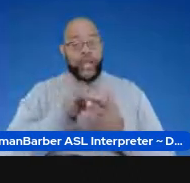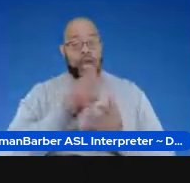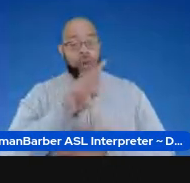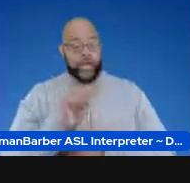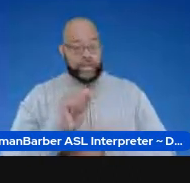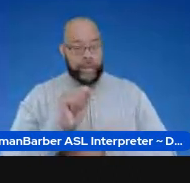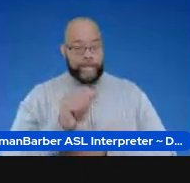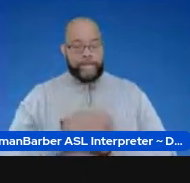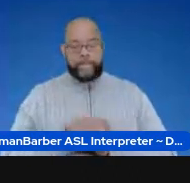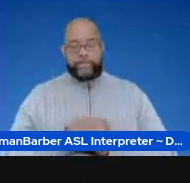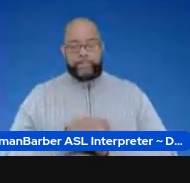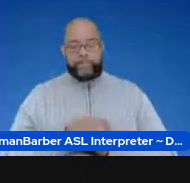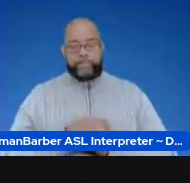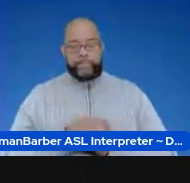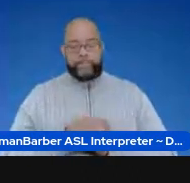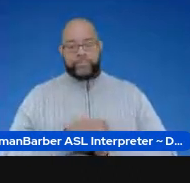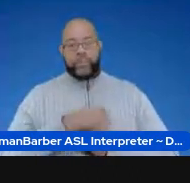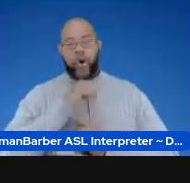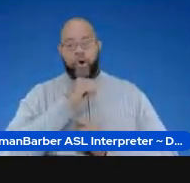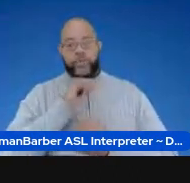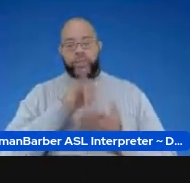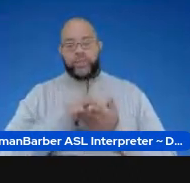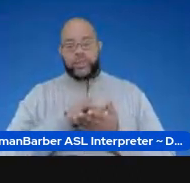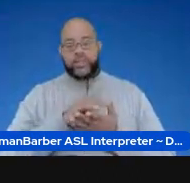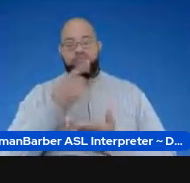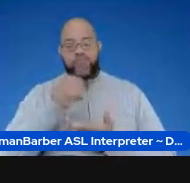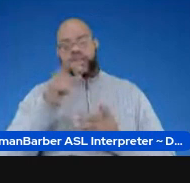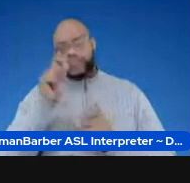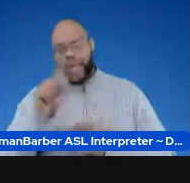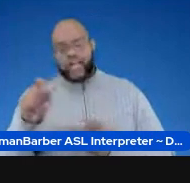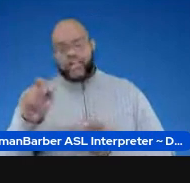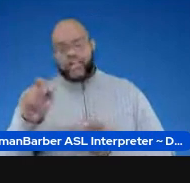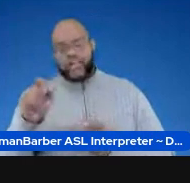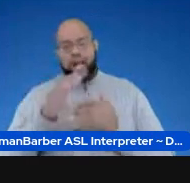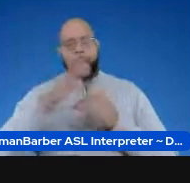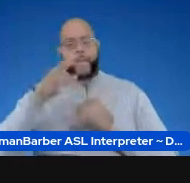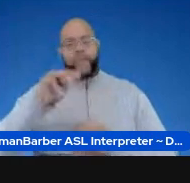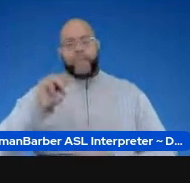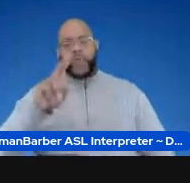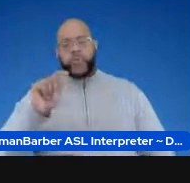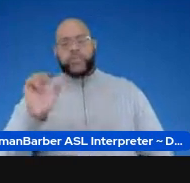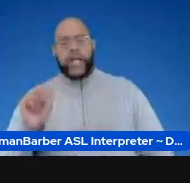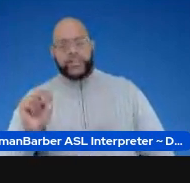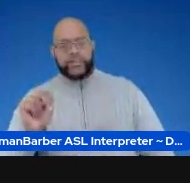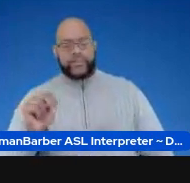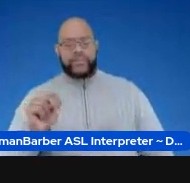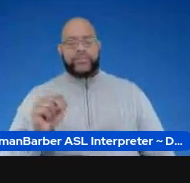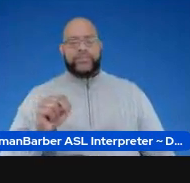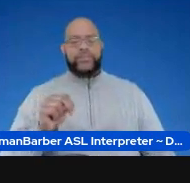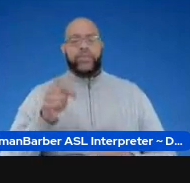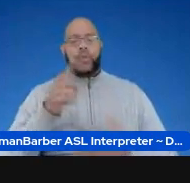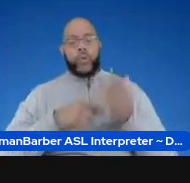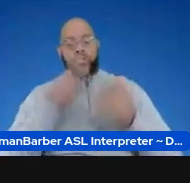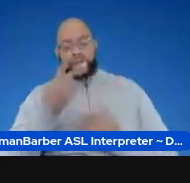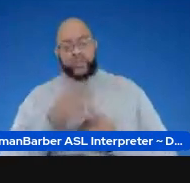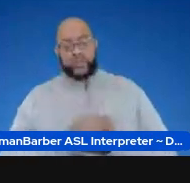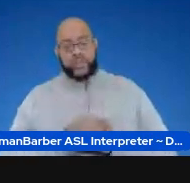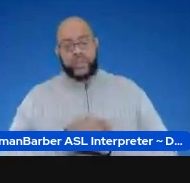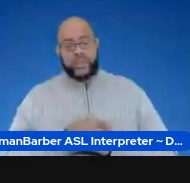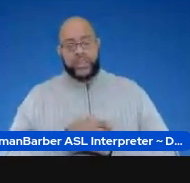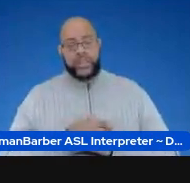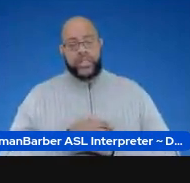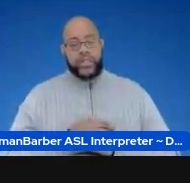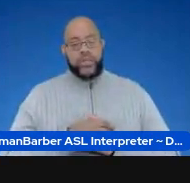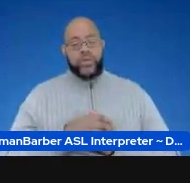and the orange dots or red dots represent the mutant strain. And what we see here is that when we inoculate